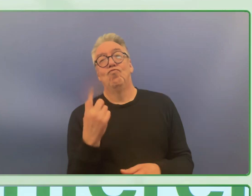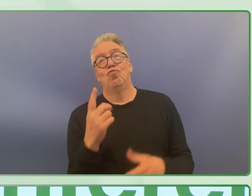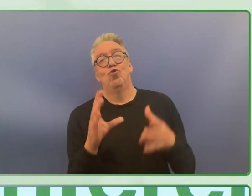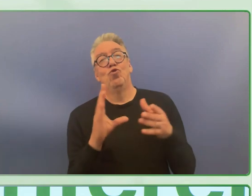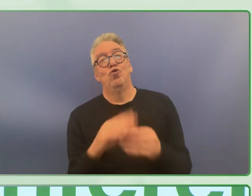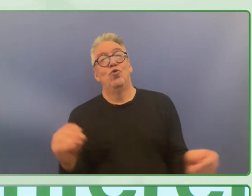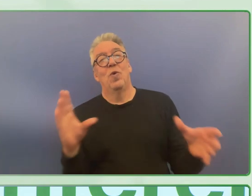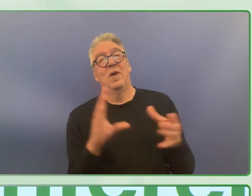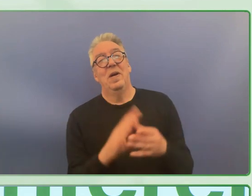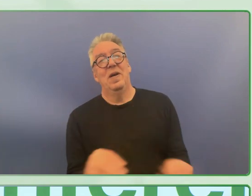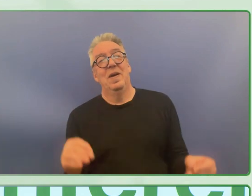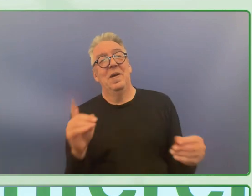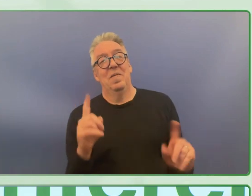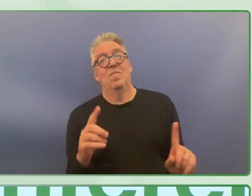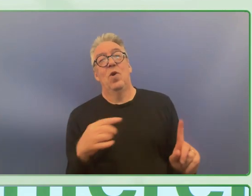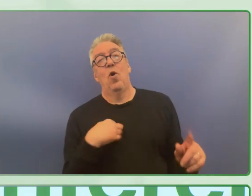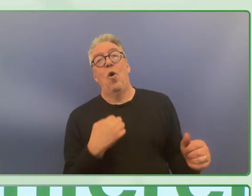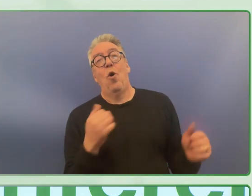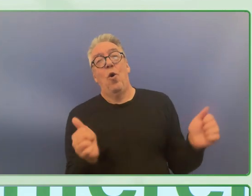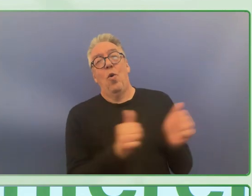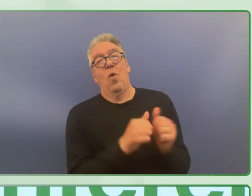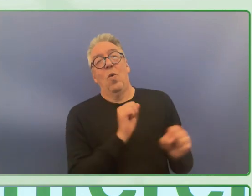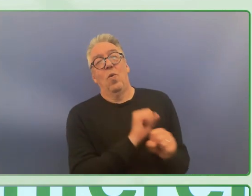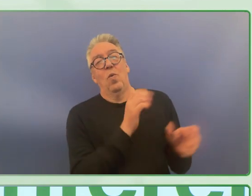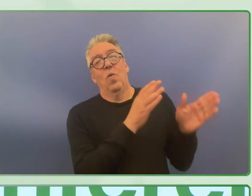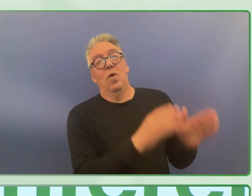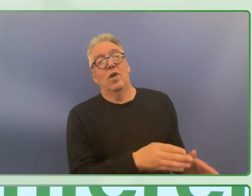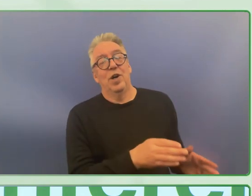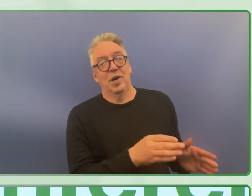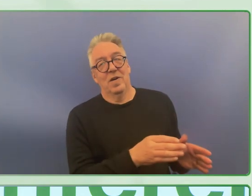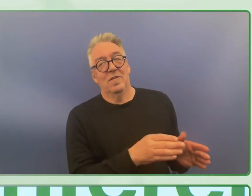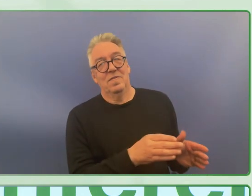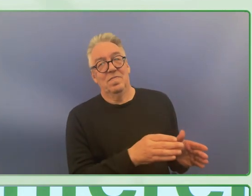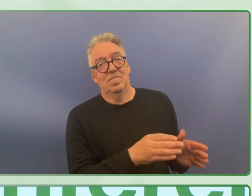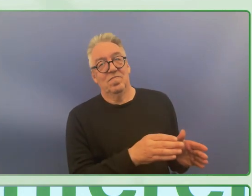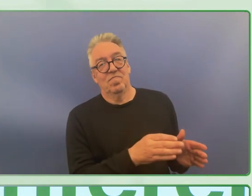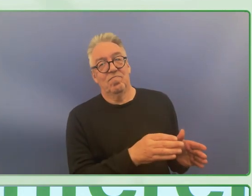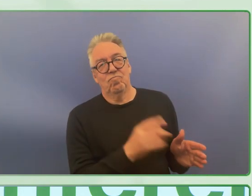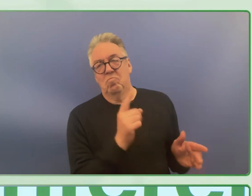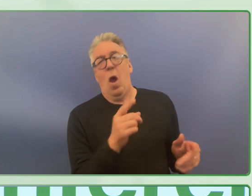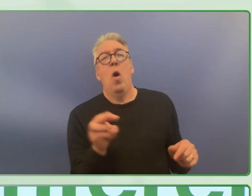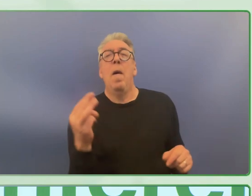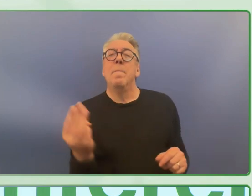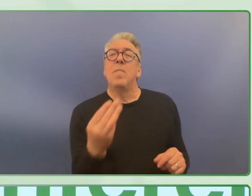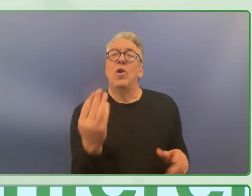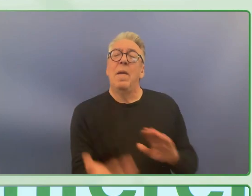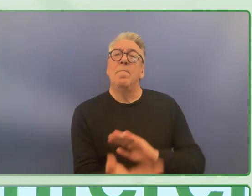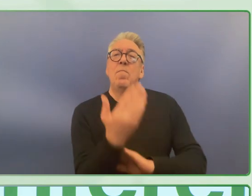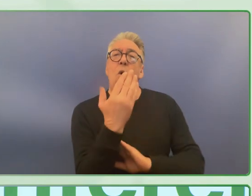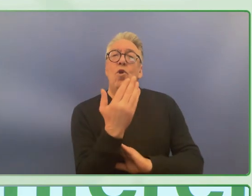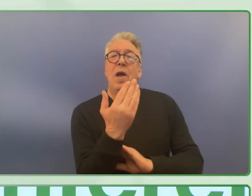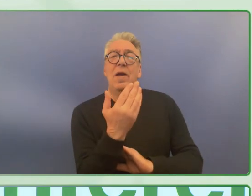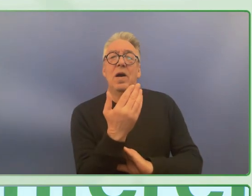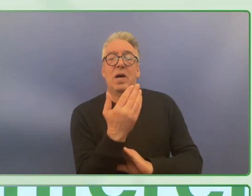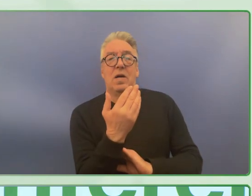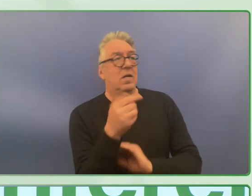colleagues told me on a Monday morning that was more blue than it was joyous. Her words pierced my heart